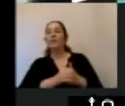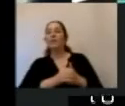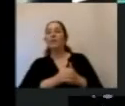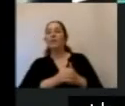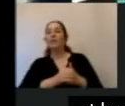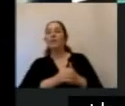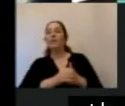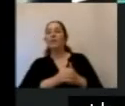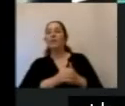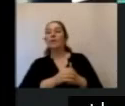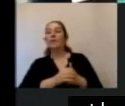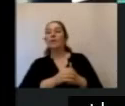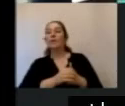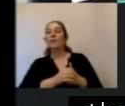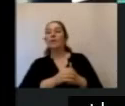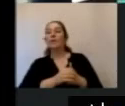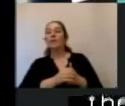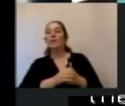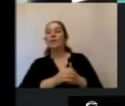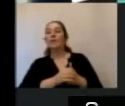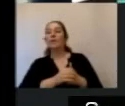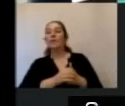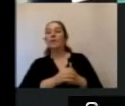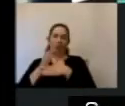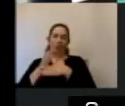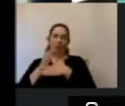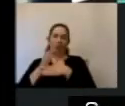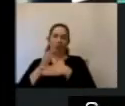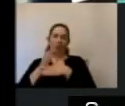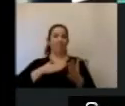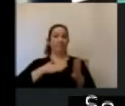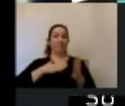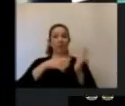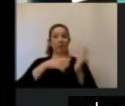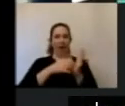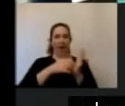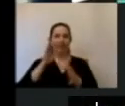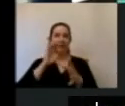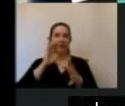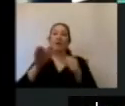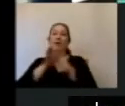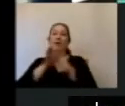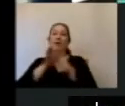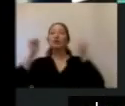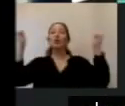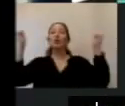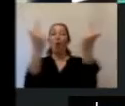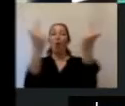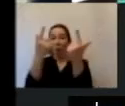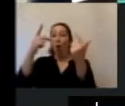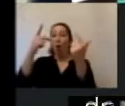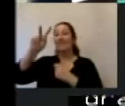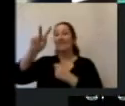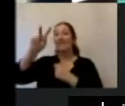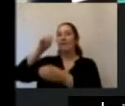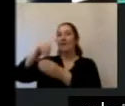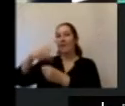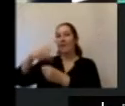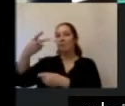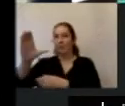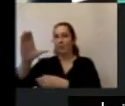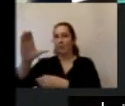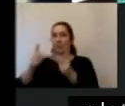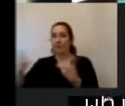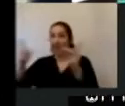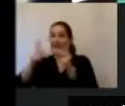mayor to read it, understand it, listen to comments, and make the decision. So Wesley, thank you